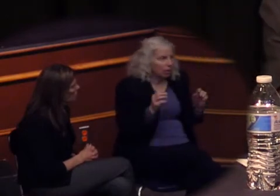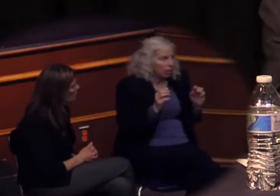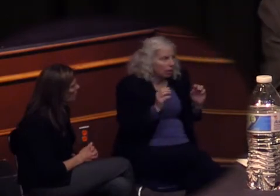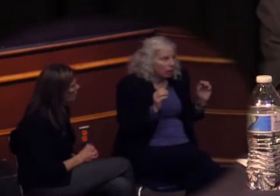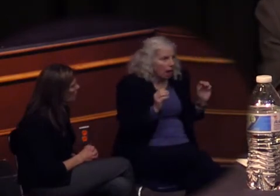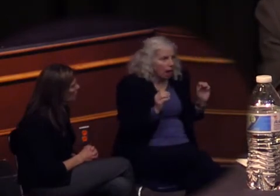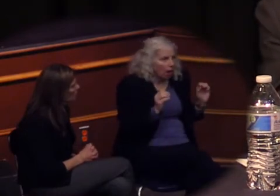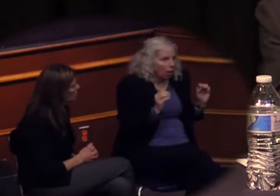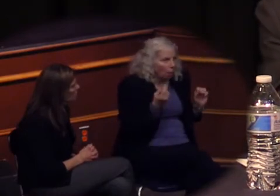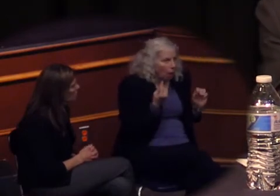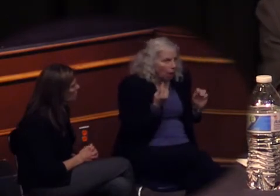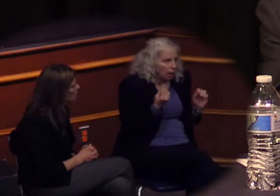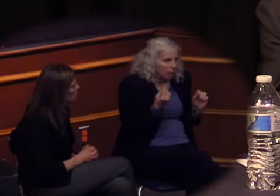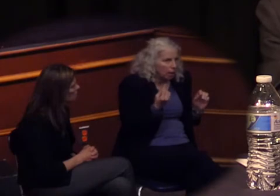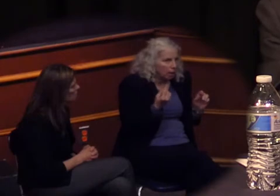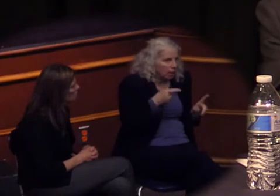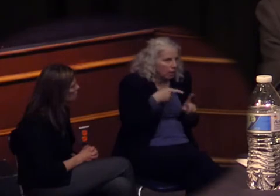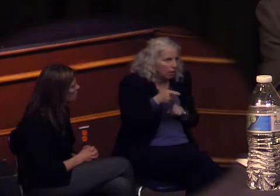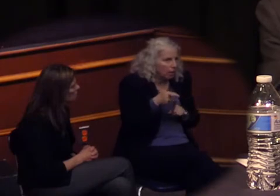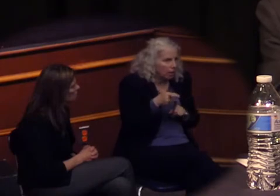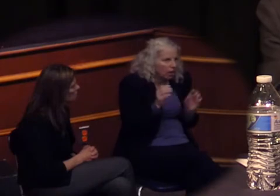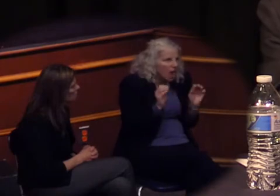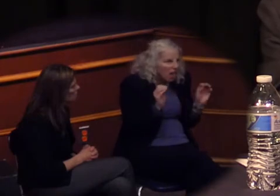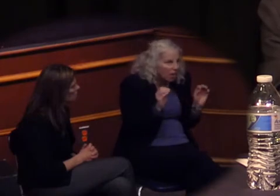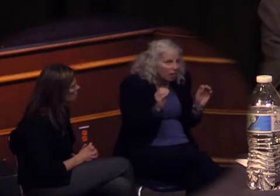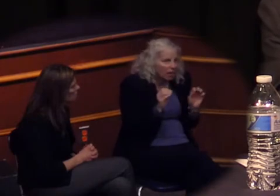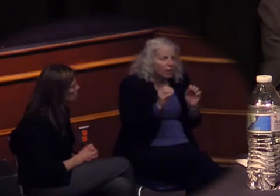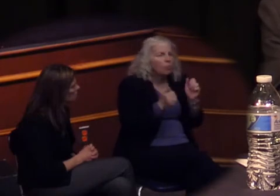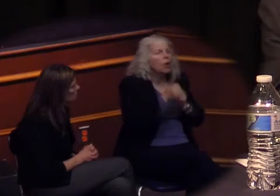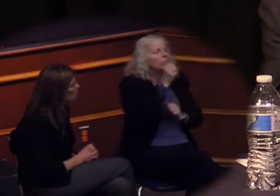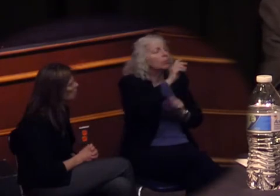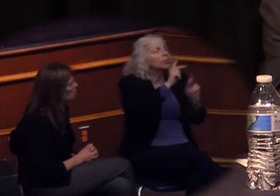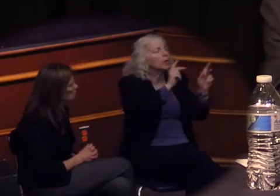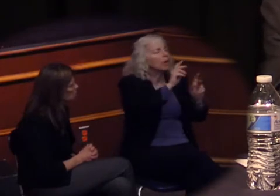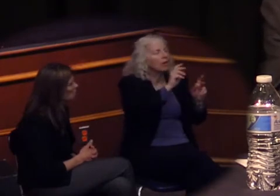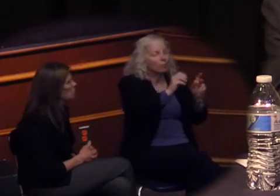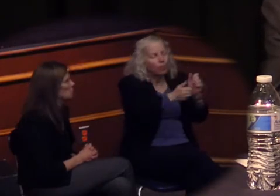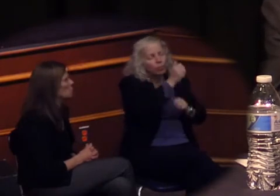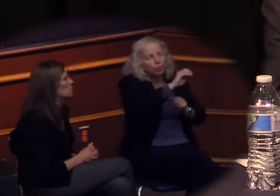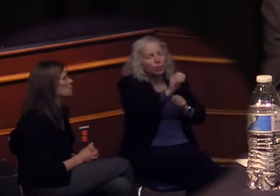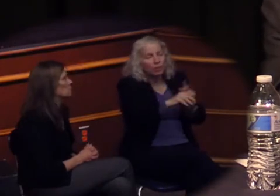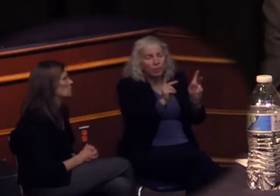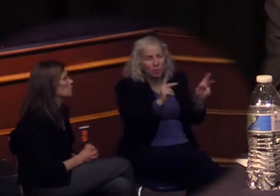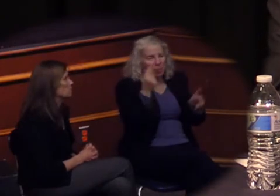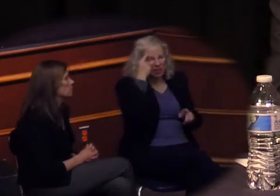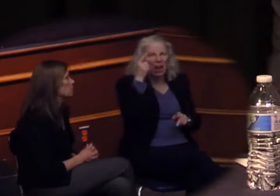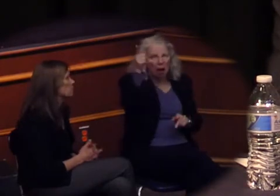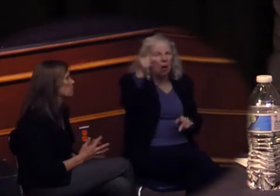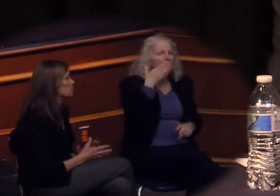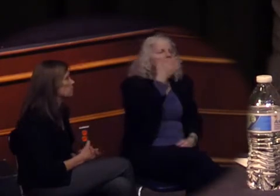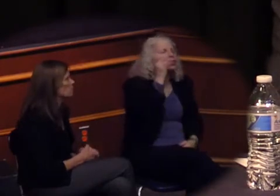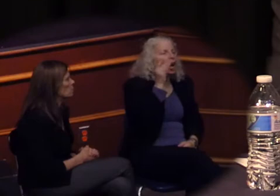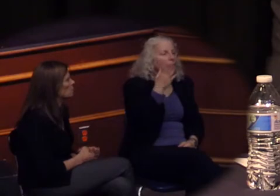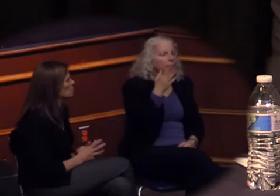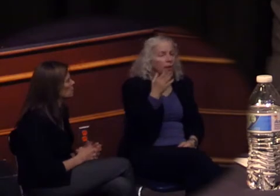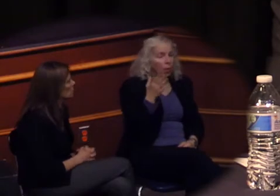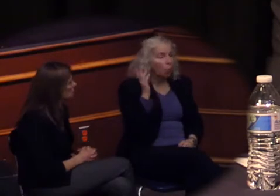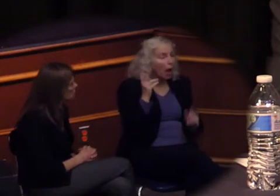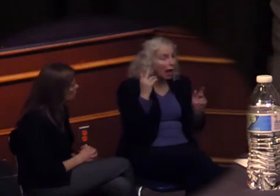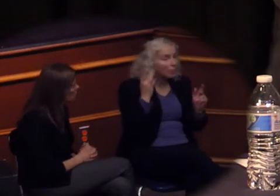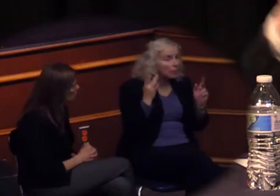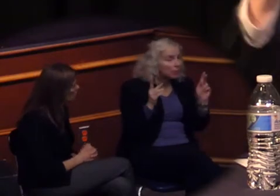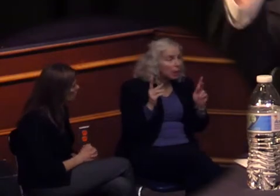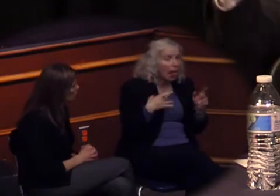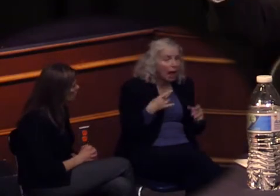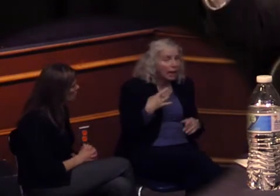one area where a majority of people thought Charlie Baker's doing a good job. If you ask people why do you like Charlie Baker,